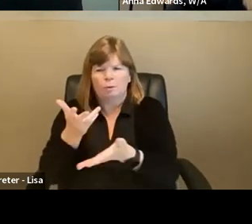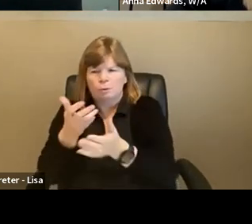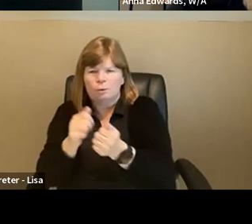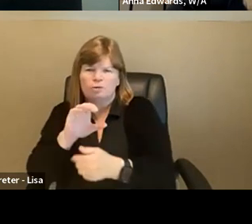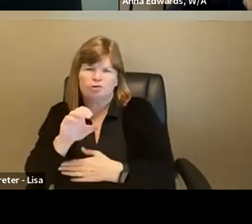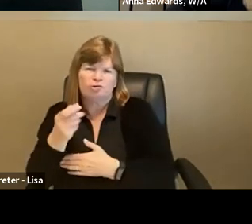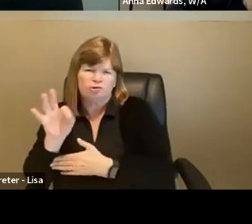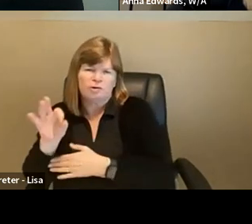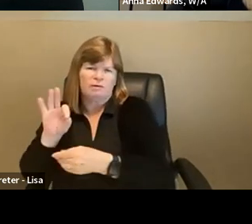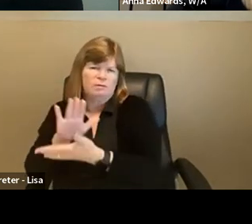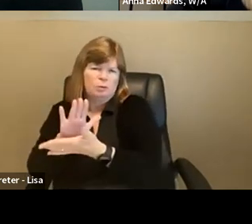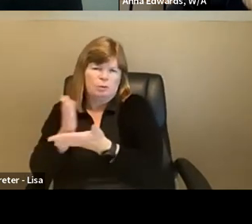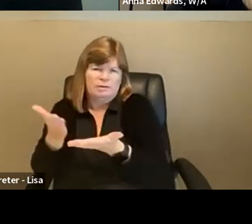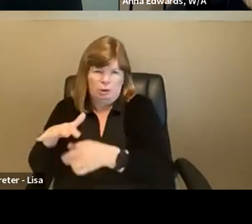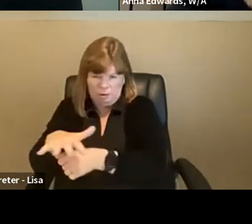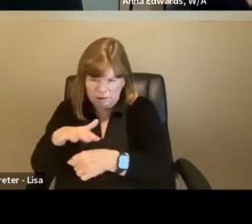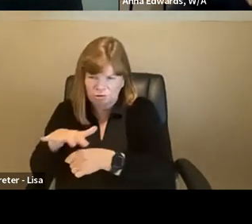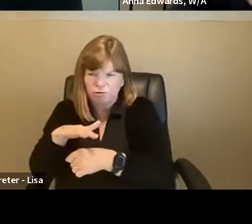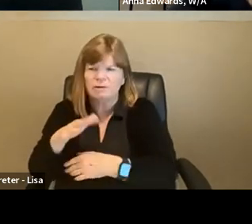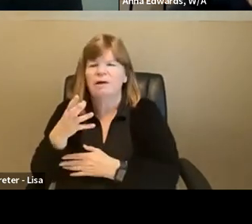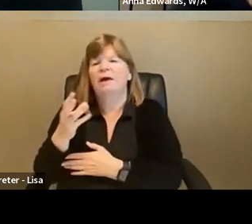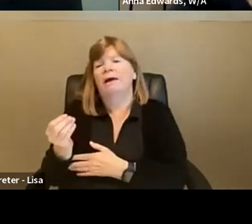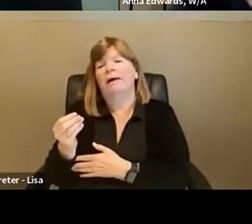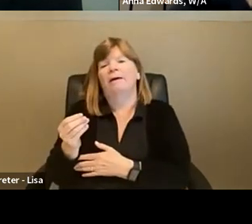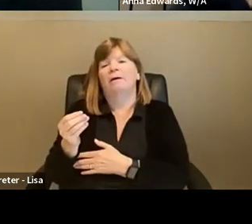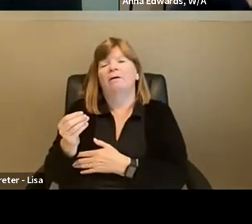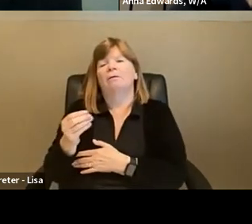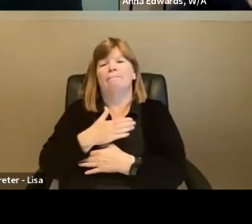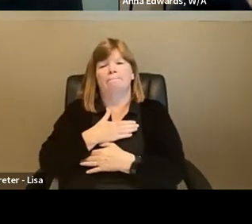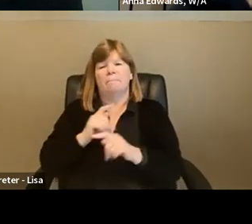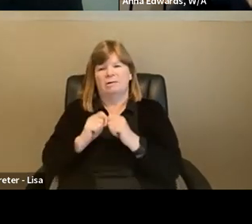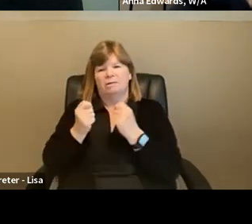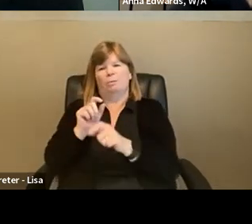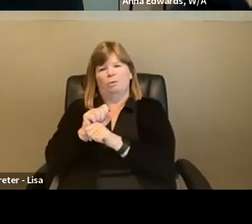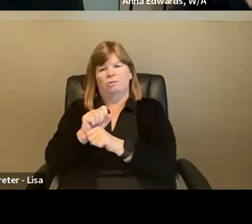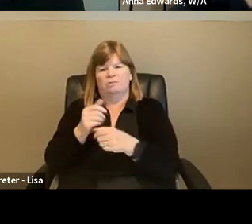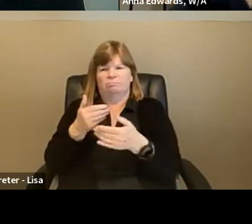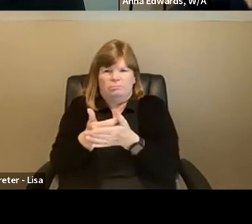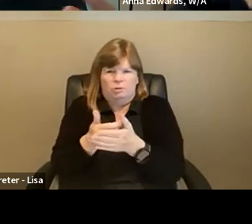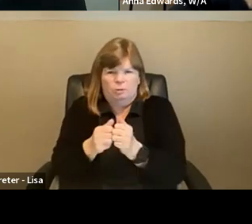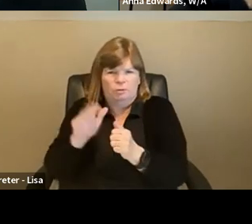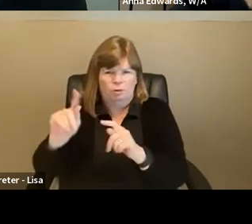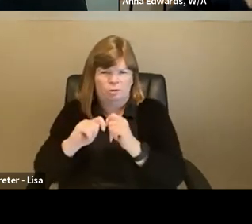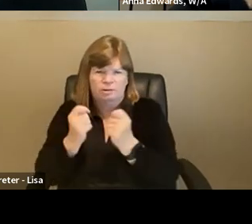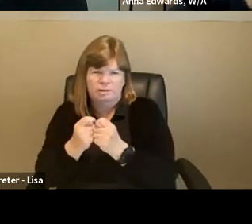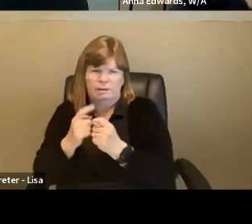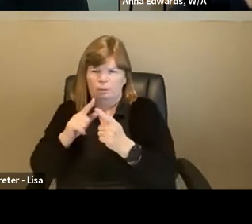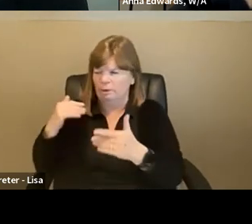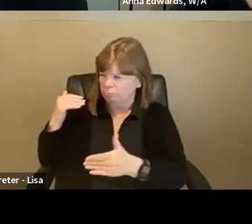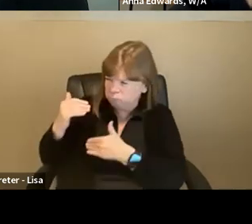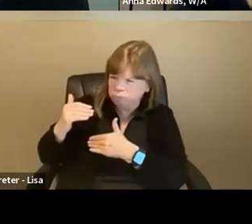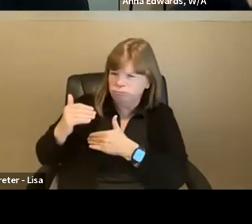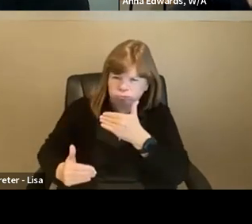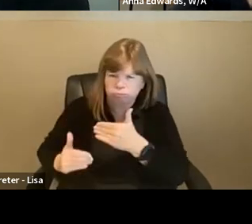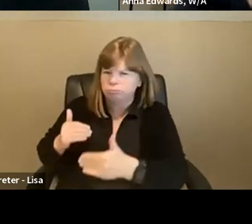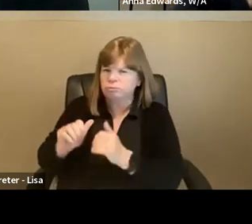schools here in the district. And my team works very closely with her team. So we do implementation walks together. We